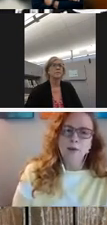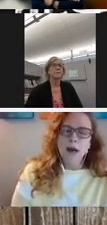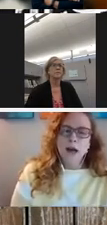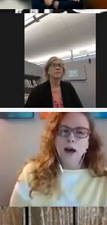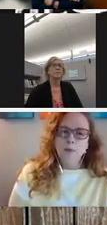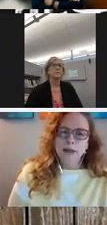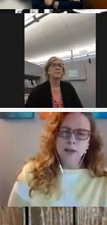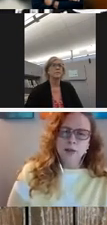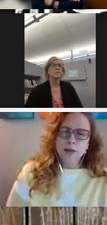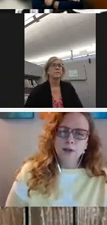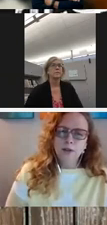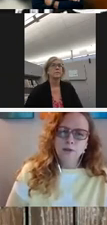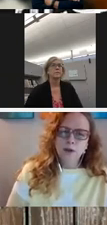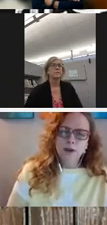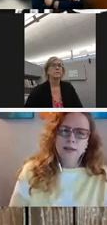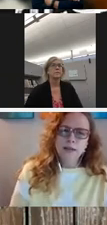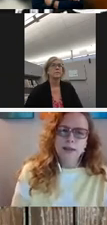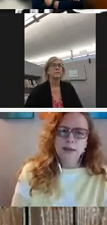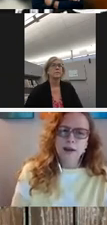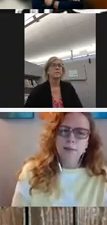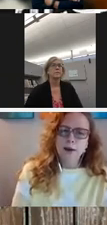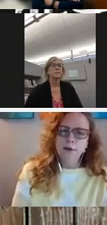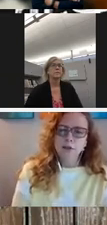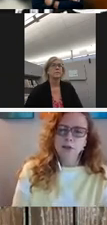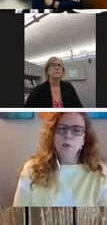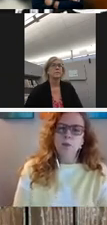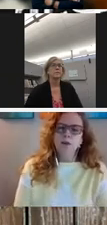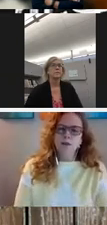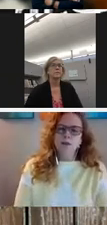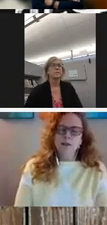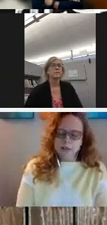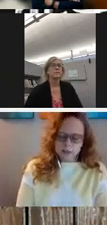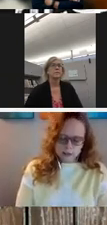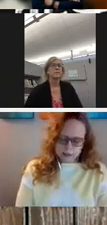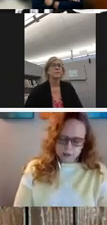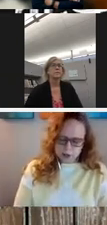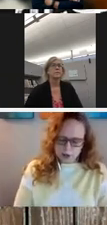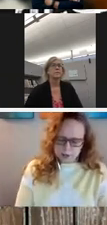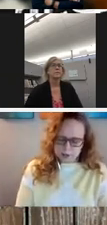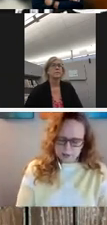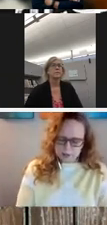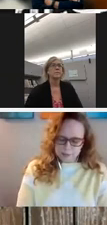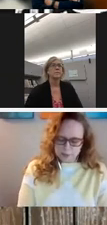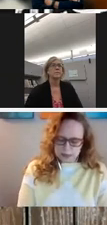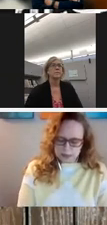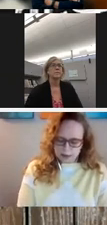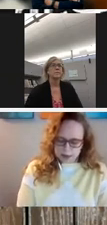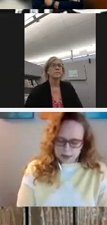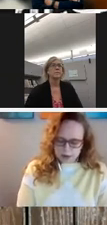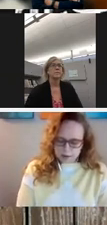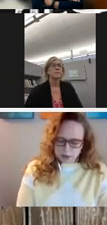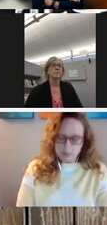right now. And do a little forecasting about just what are the skills and jobs that seem to